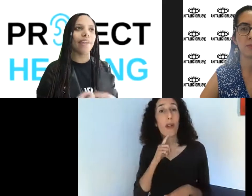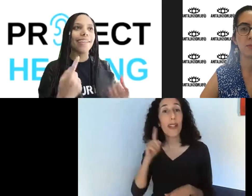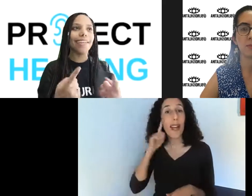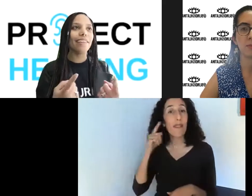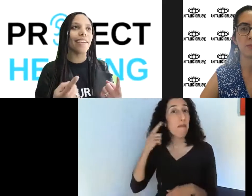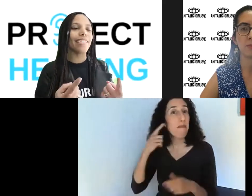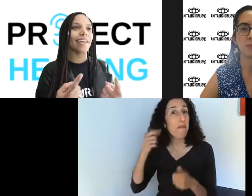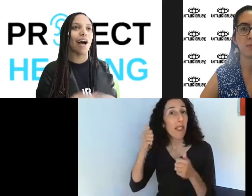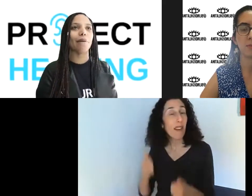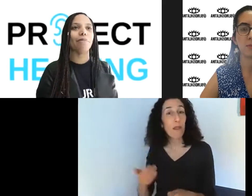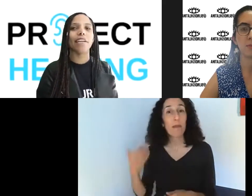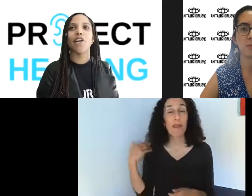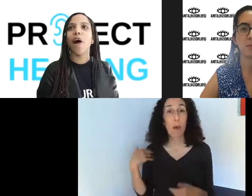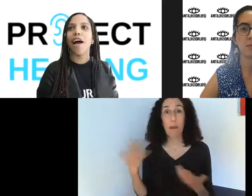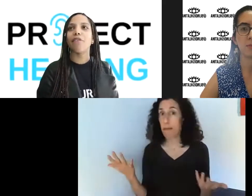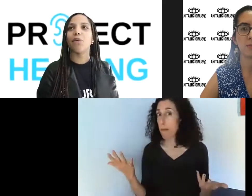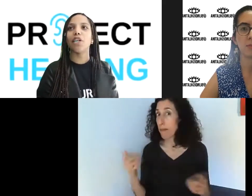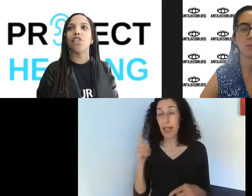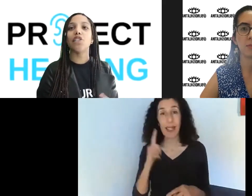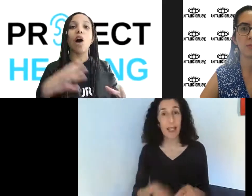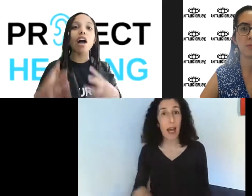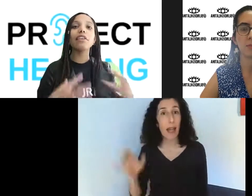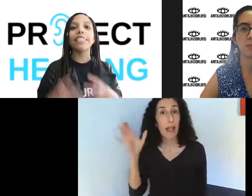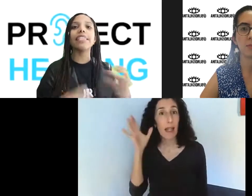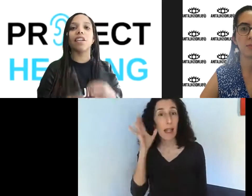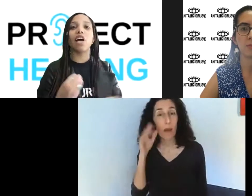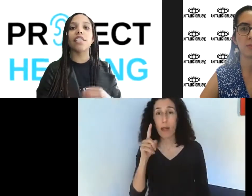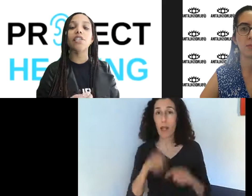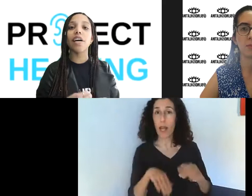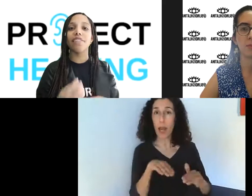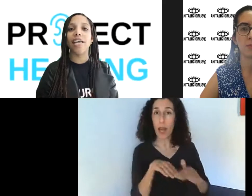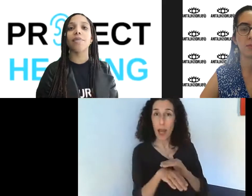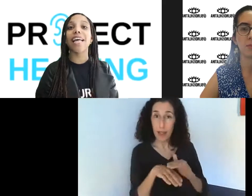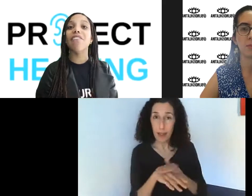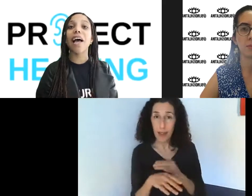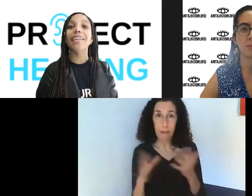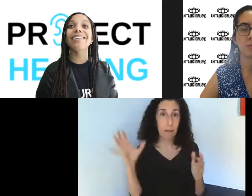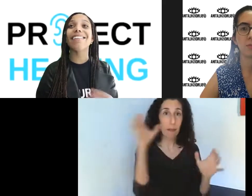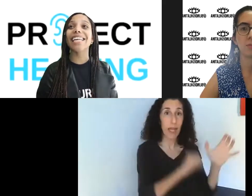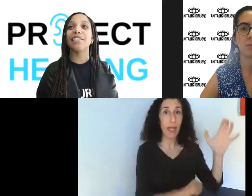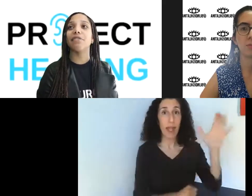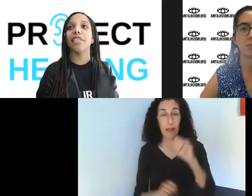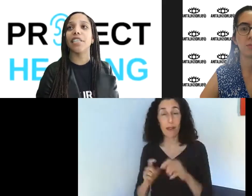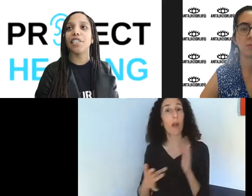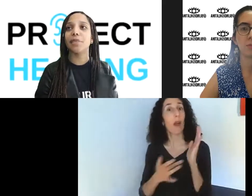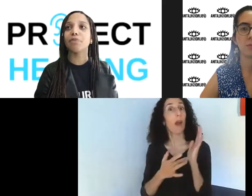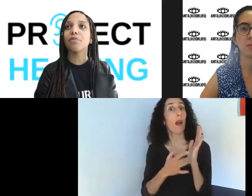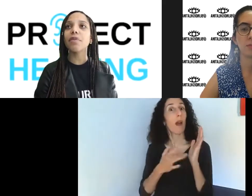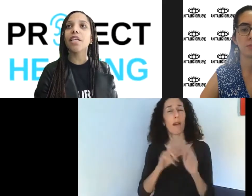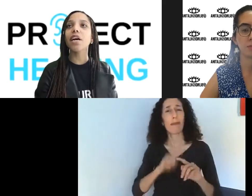or hear this video afterwards. So all of these technological advancements have happened in the last 50